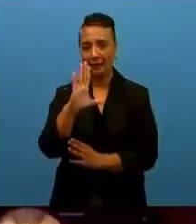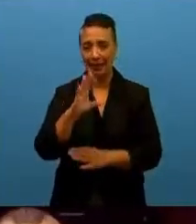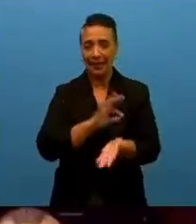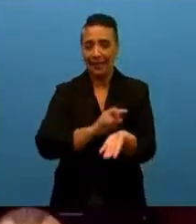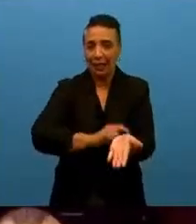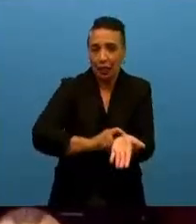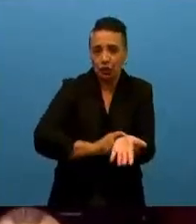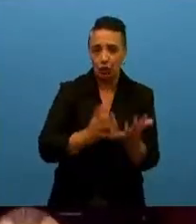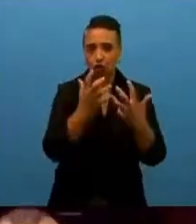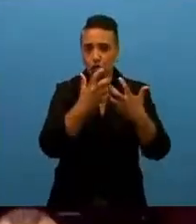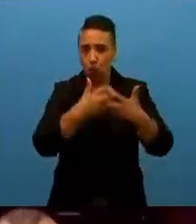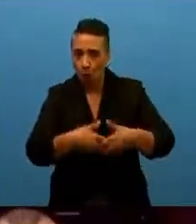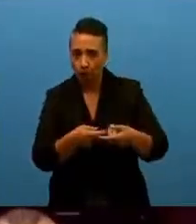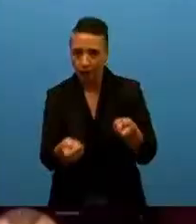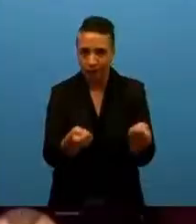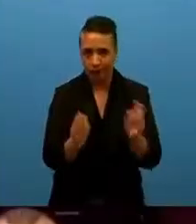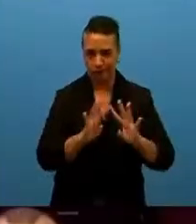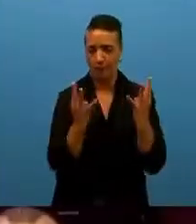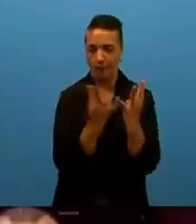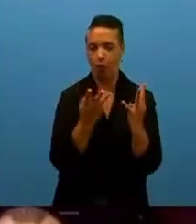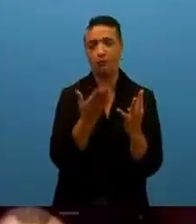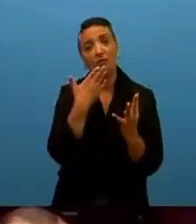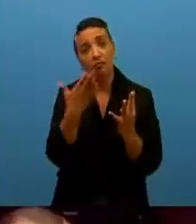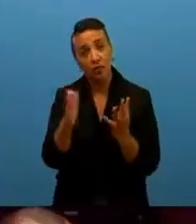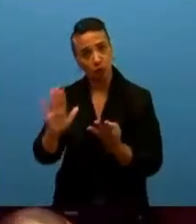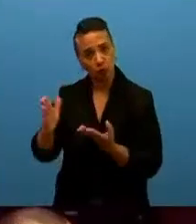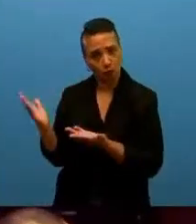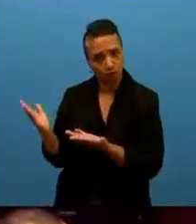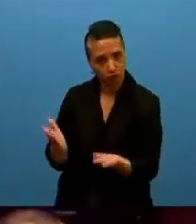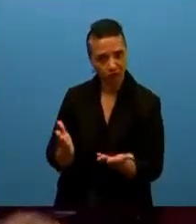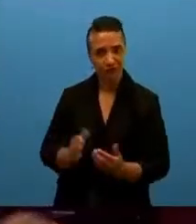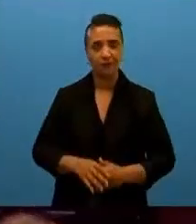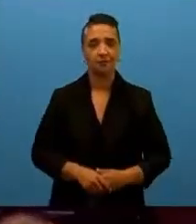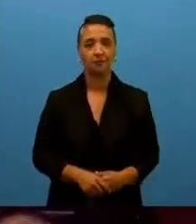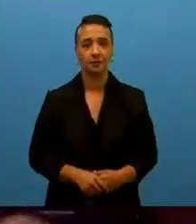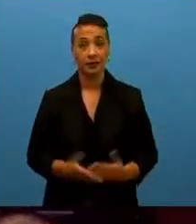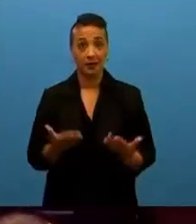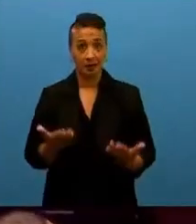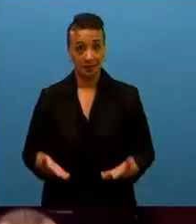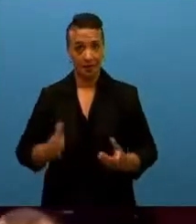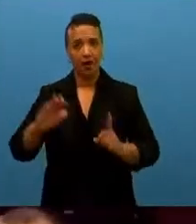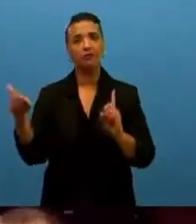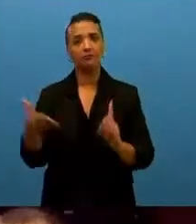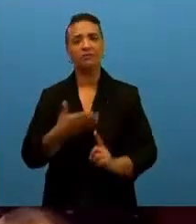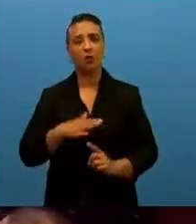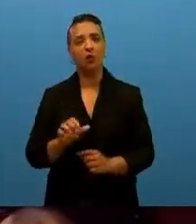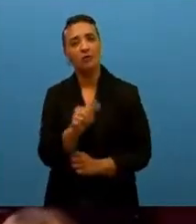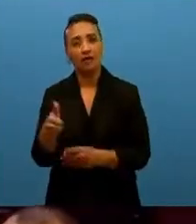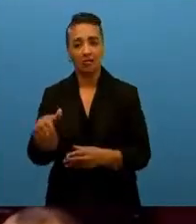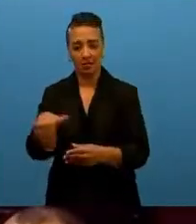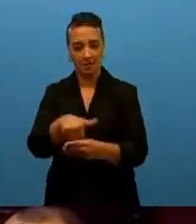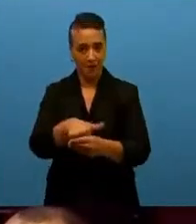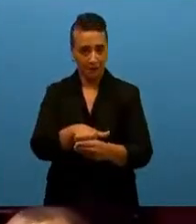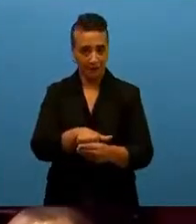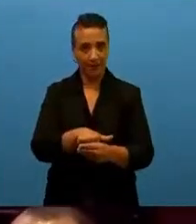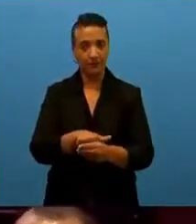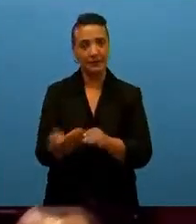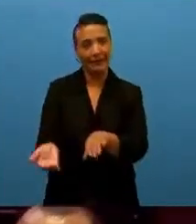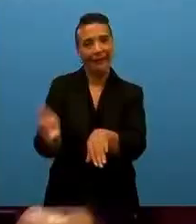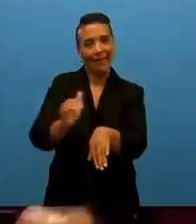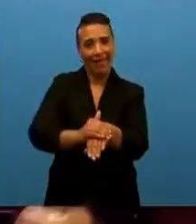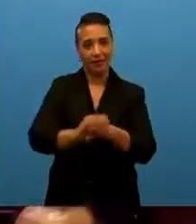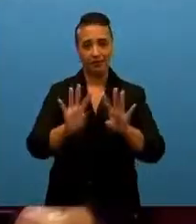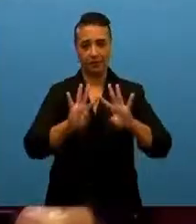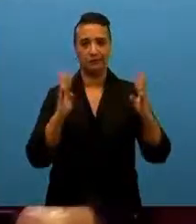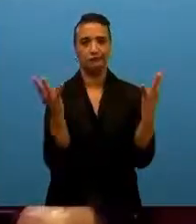you for that service. I would now like to invite other members of the expert mechanism